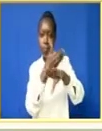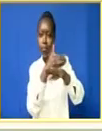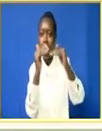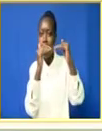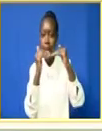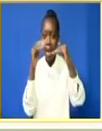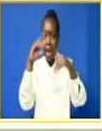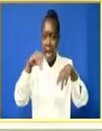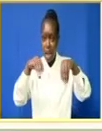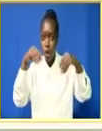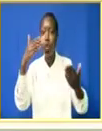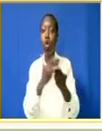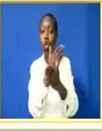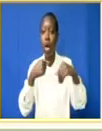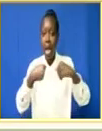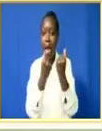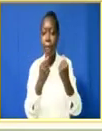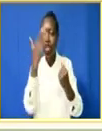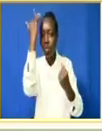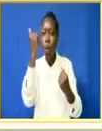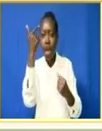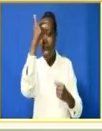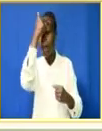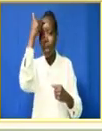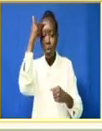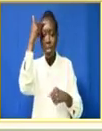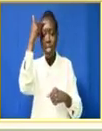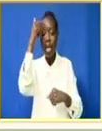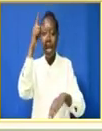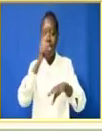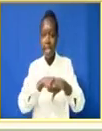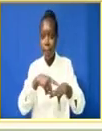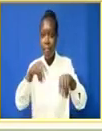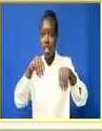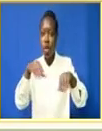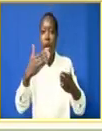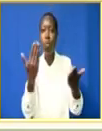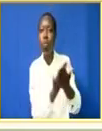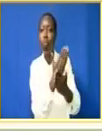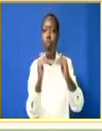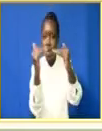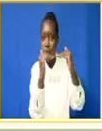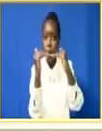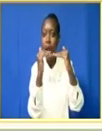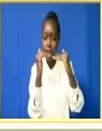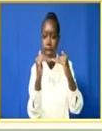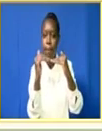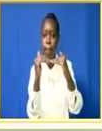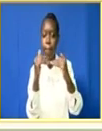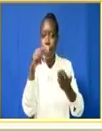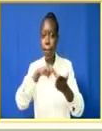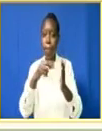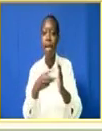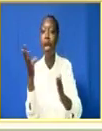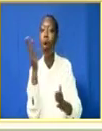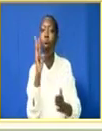to uniform runoff. When you talk about uniform runoff, runoff is flowing water. You find the